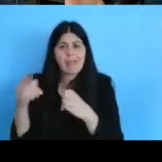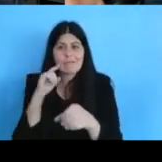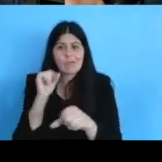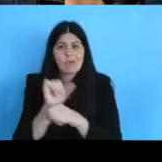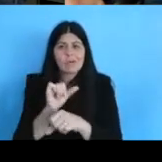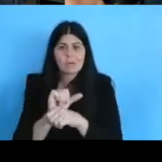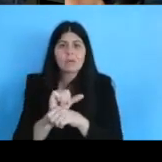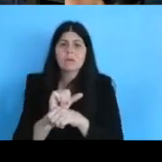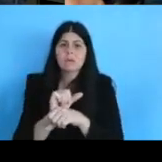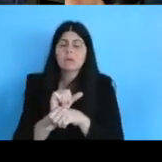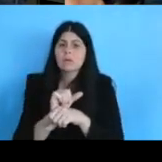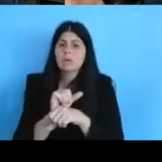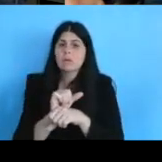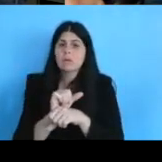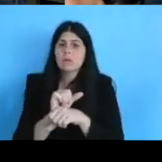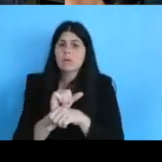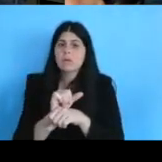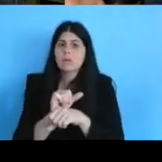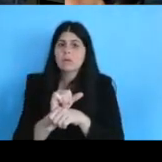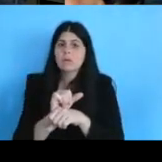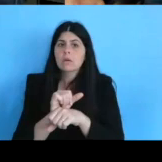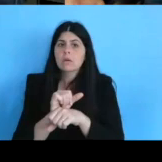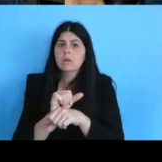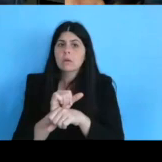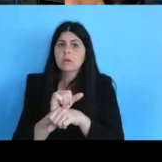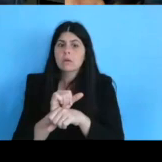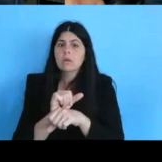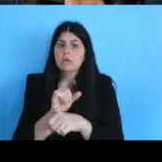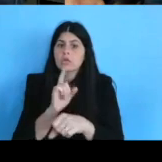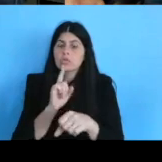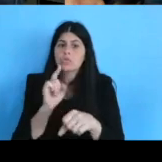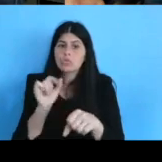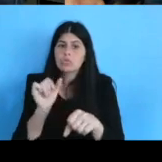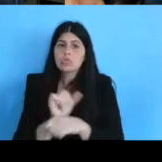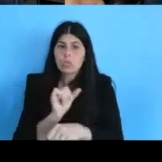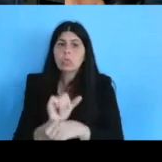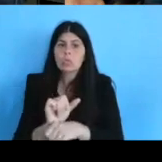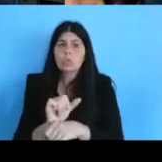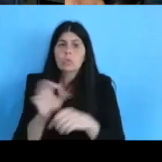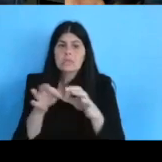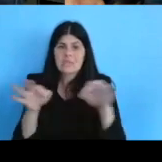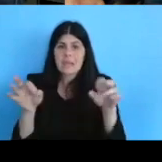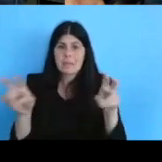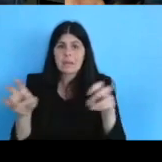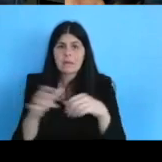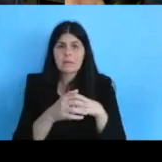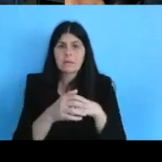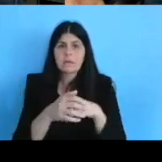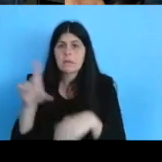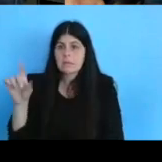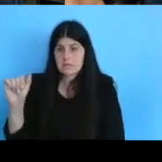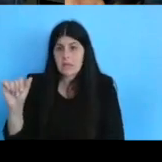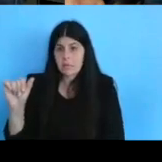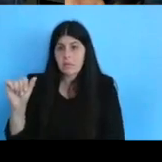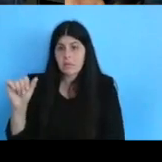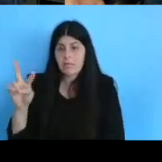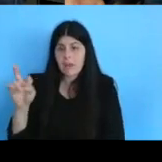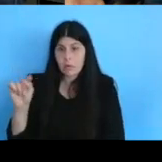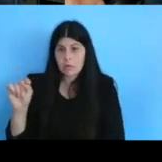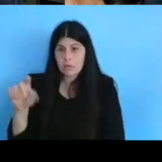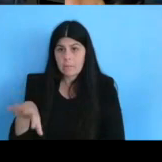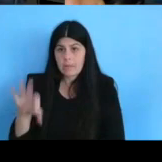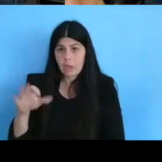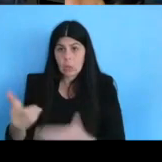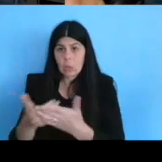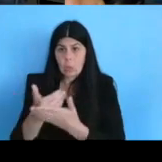Opportunities reported. It's a true statement. Disabled veterans choosing a new career path might not